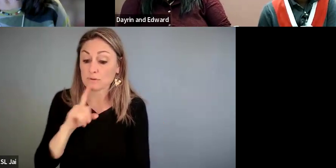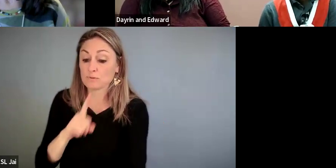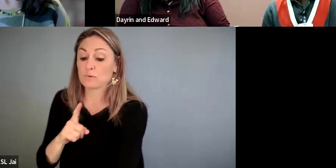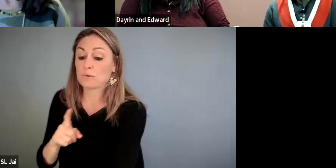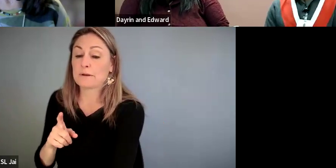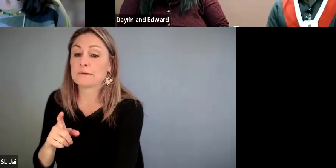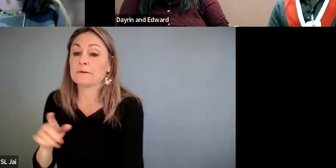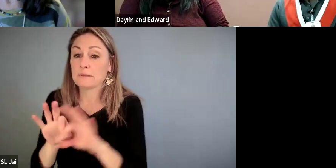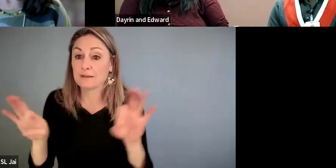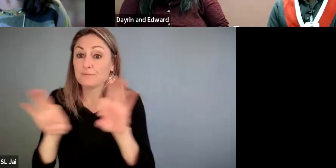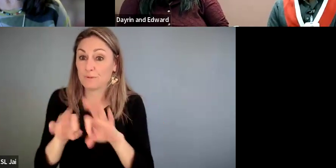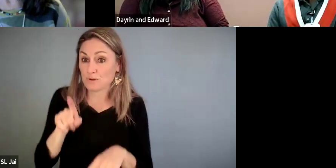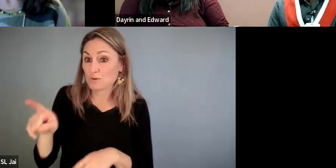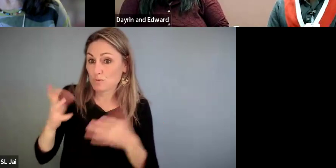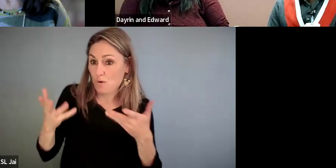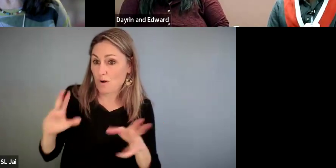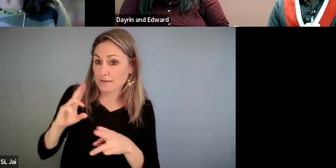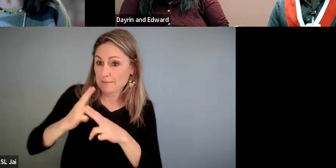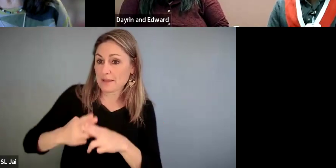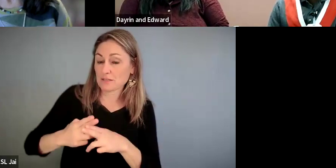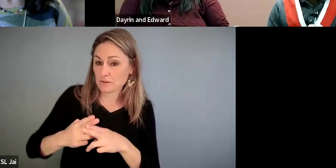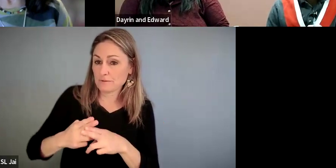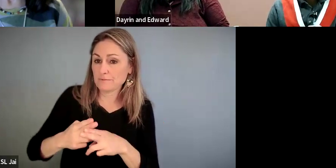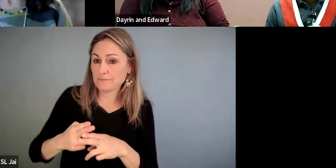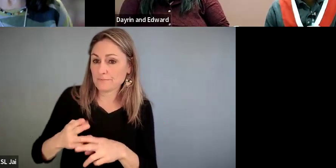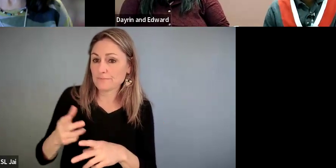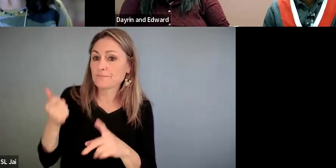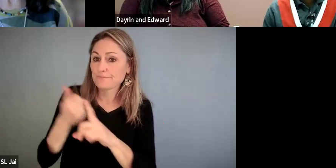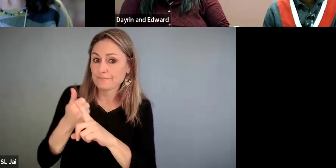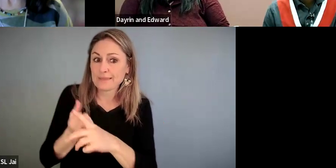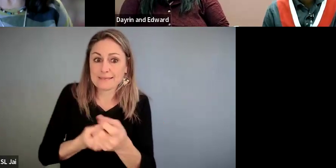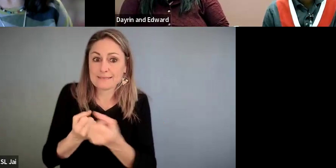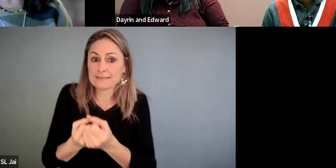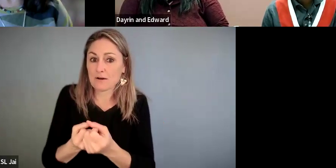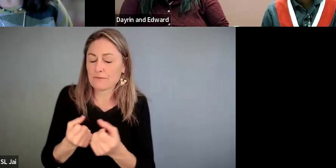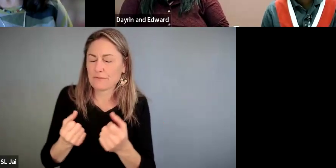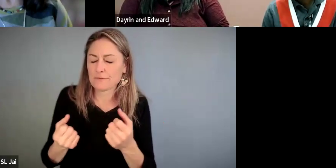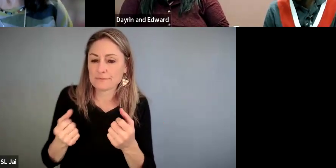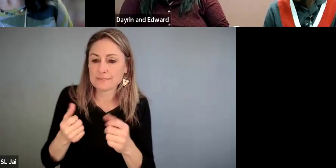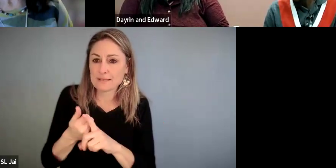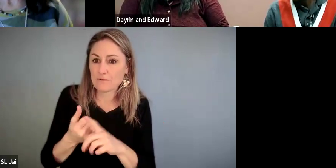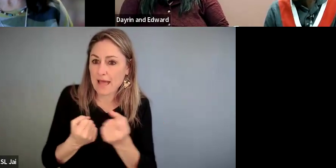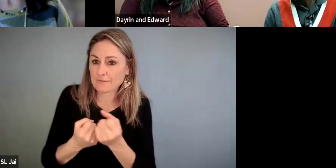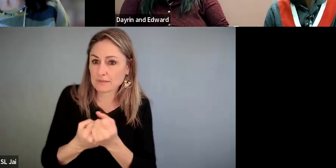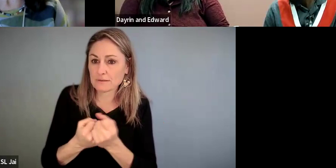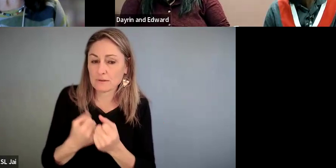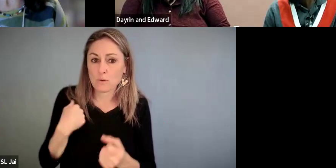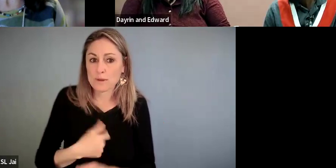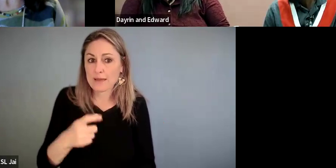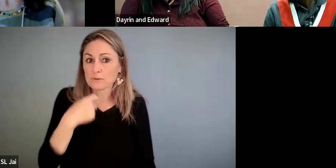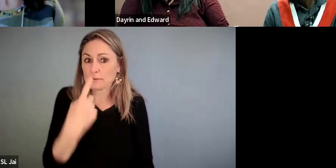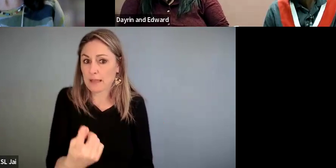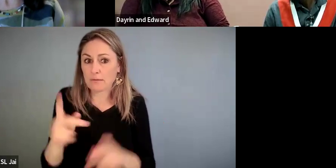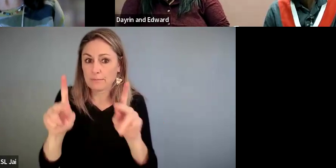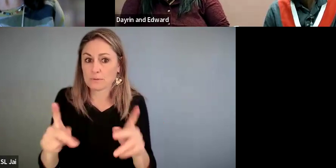important. As you was mentioned about it, that being a self-advocate, sometimes we have to let people know what is the accommodation